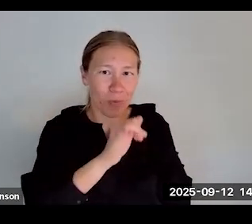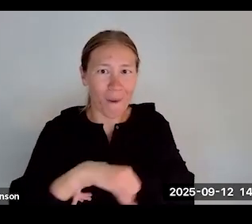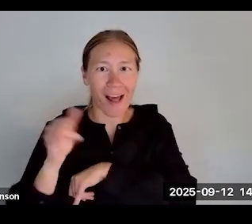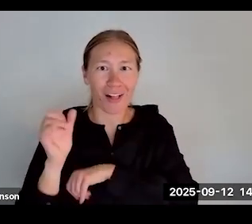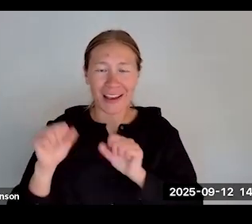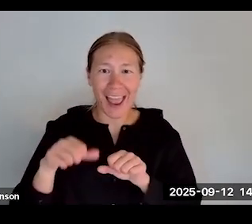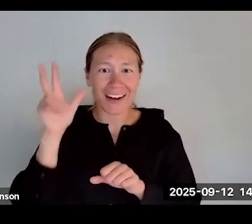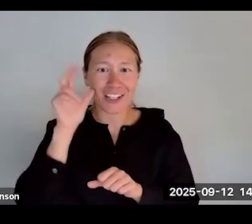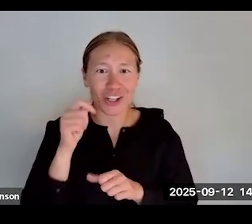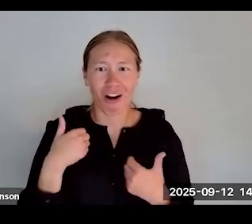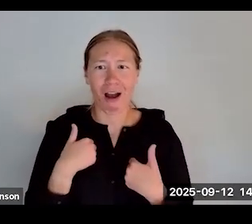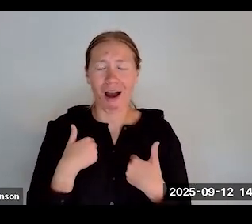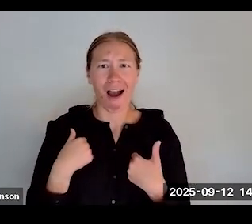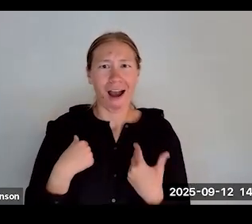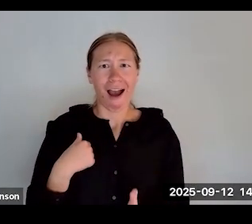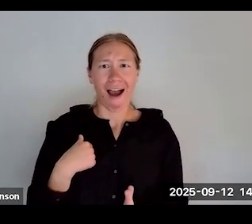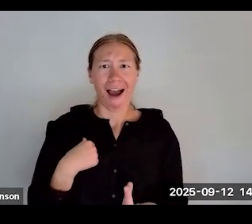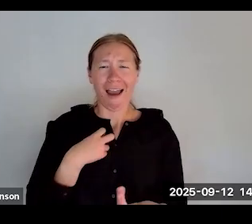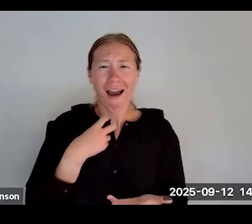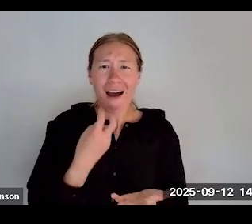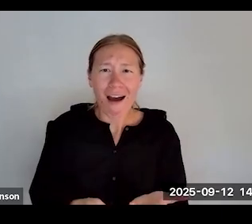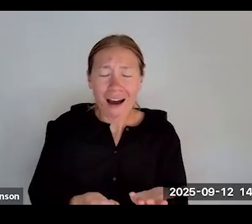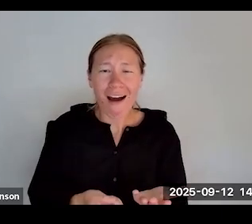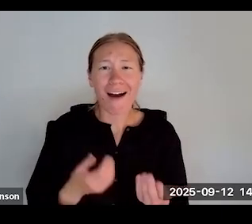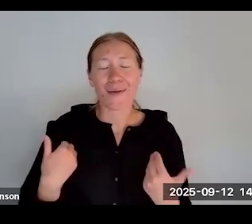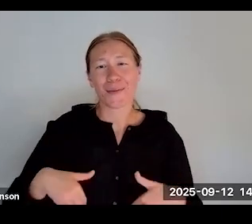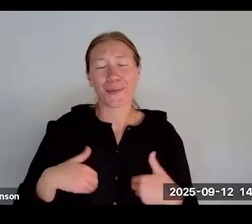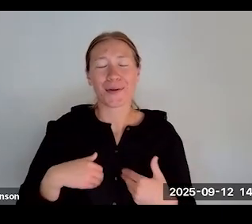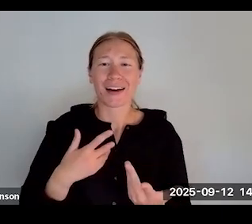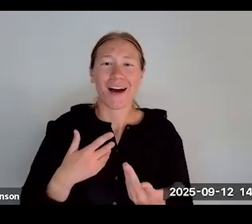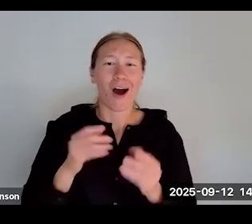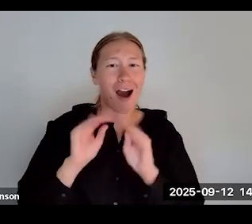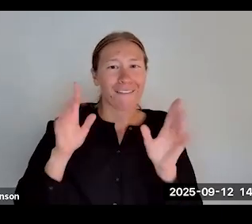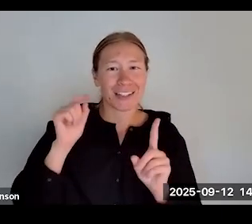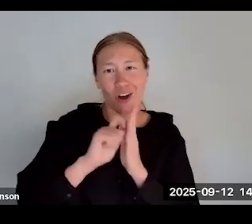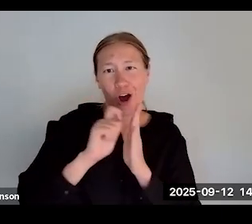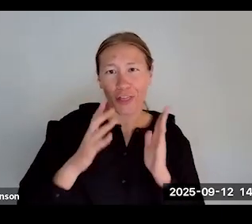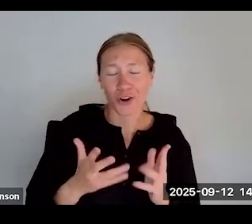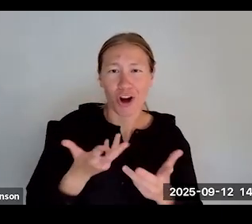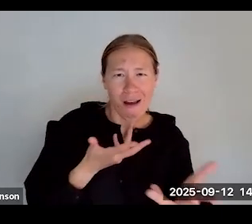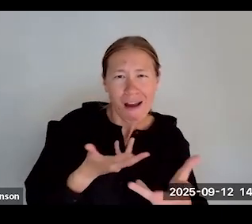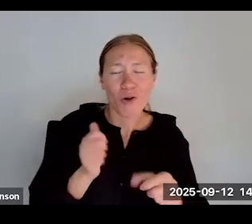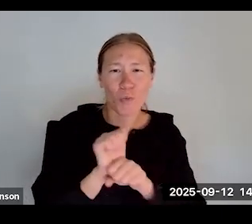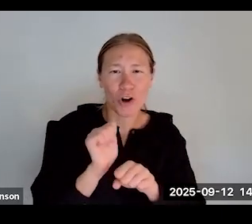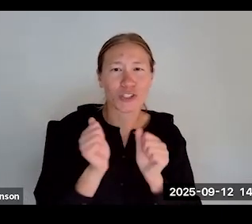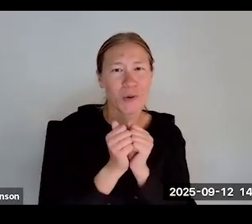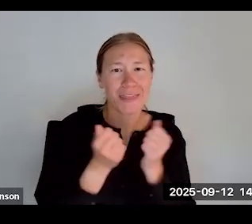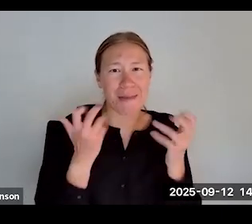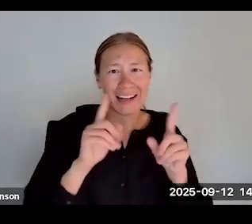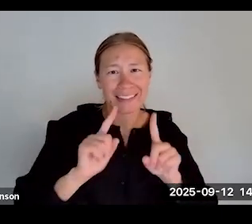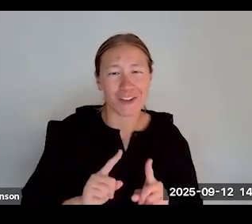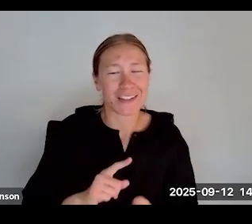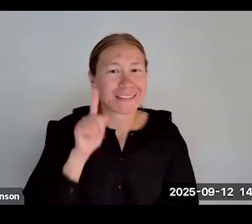wow, this is written by someone who truly has worked in the public school system with deaf children. Many of the characters introduced felt